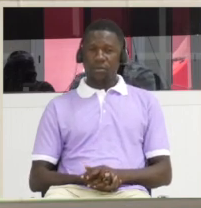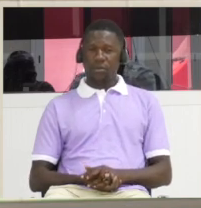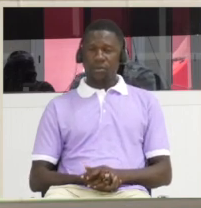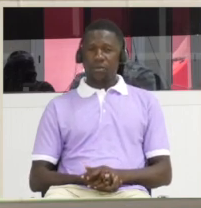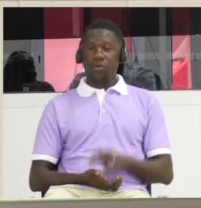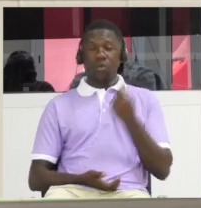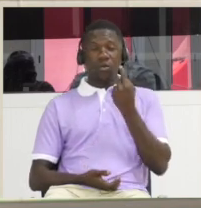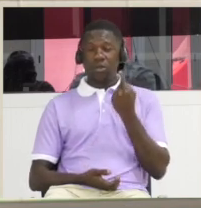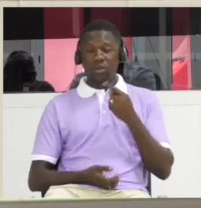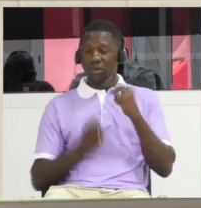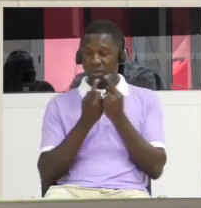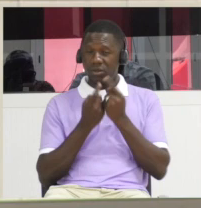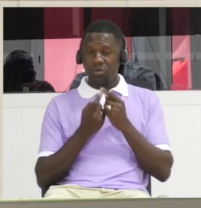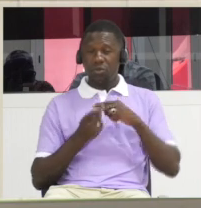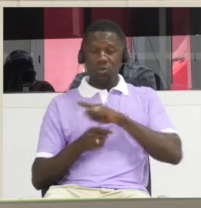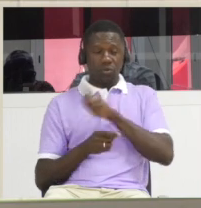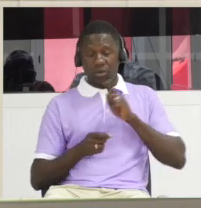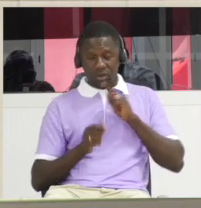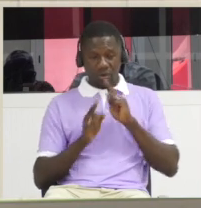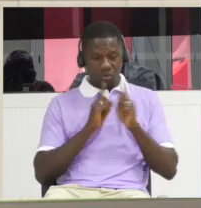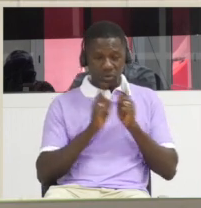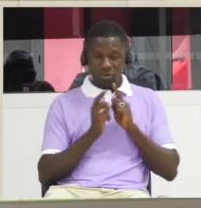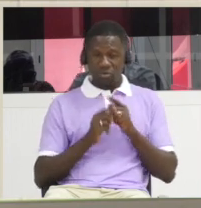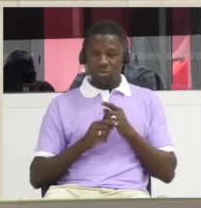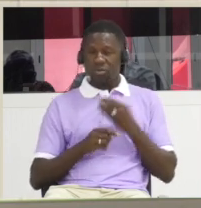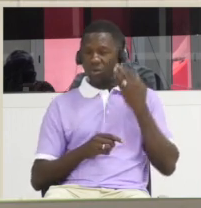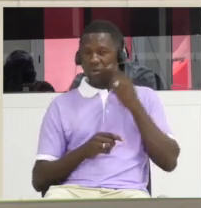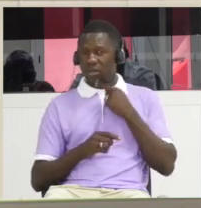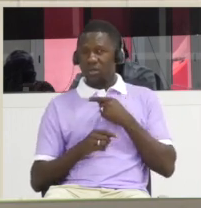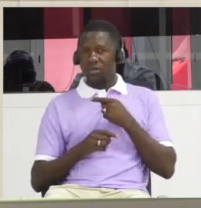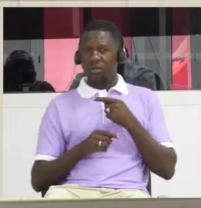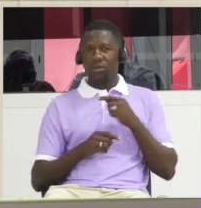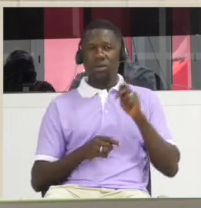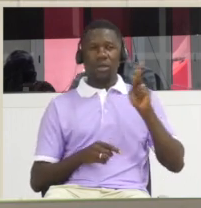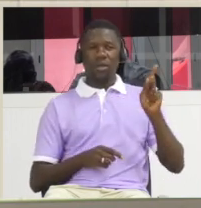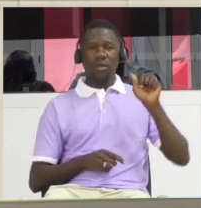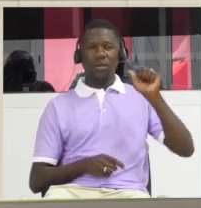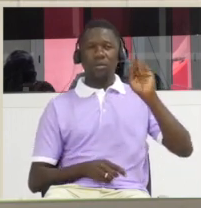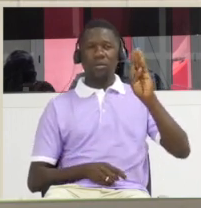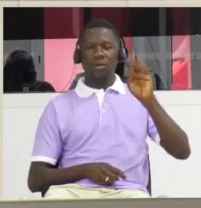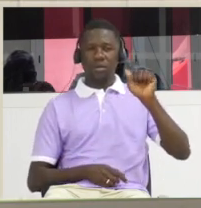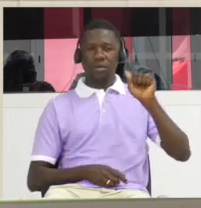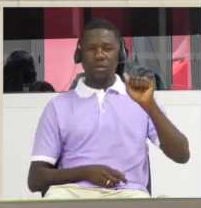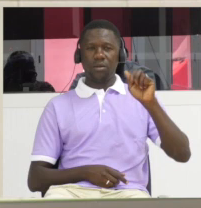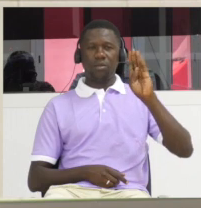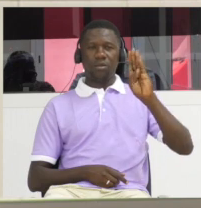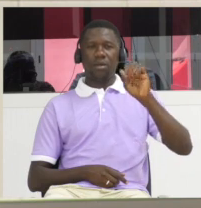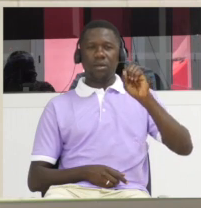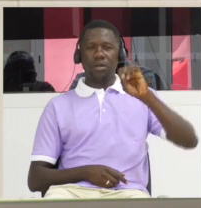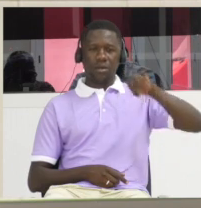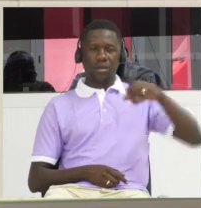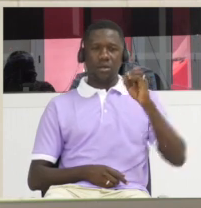The only thing we discussed was when I think it was Kaba Bayo who said the troops